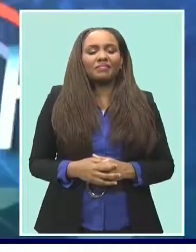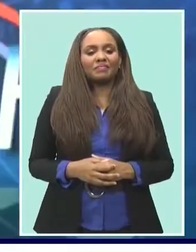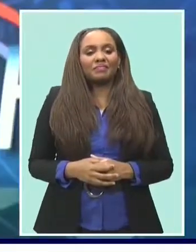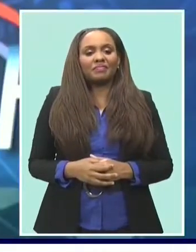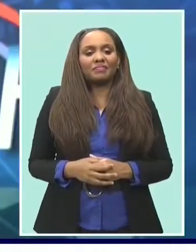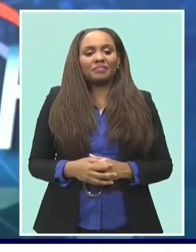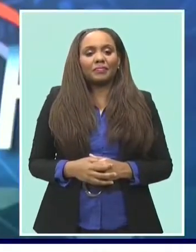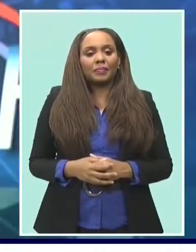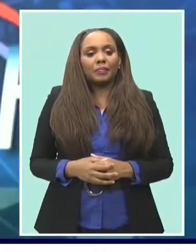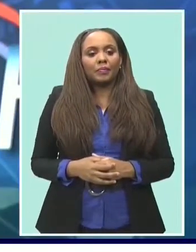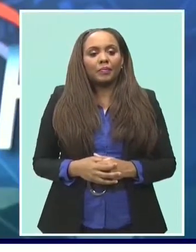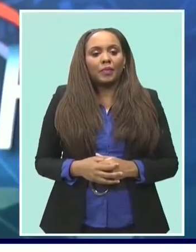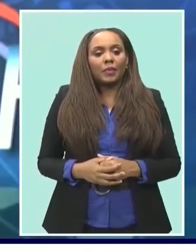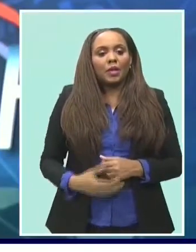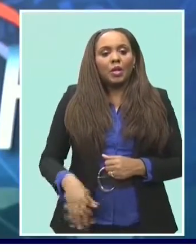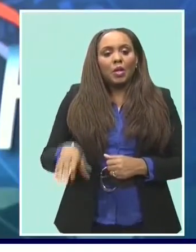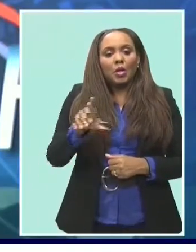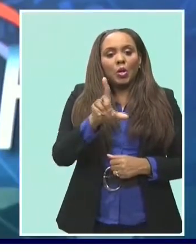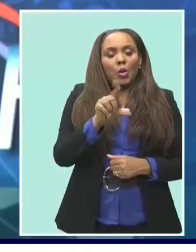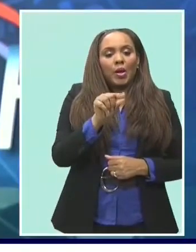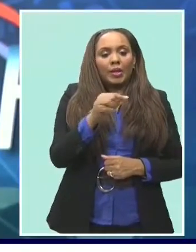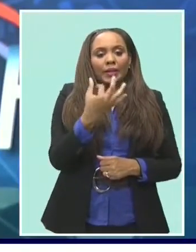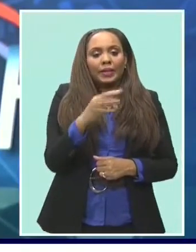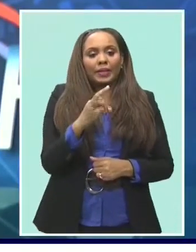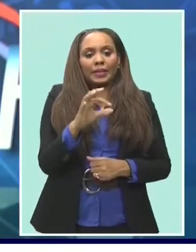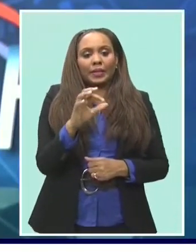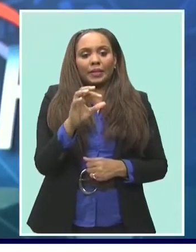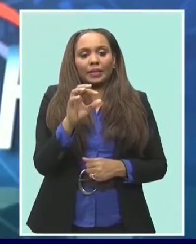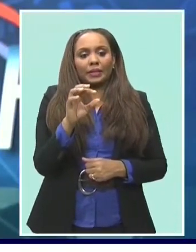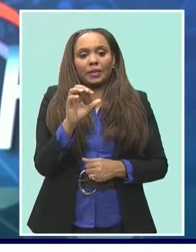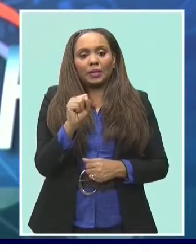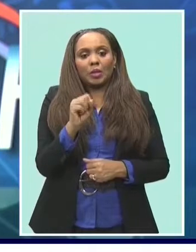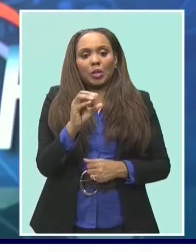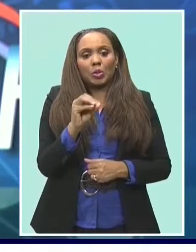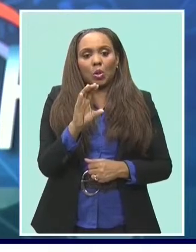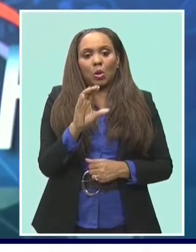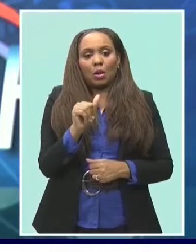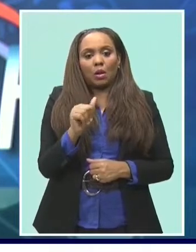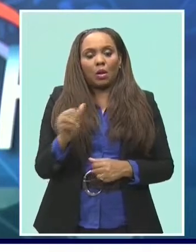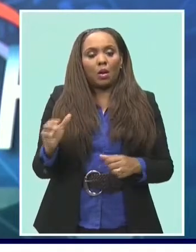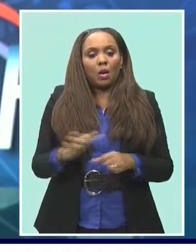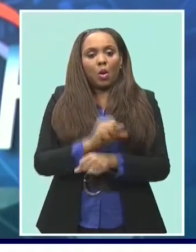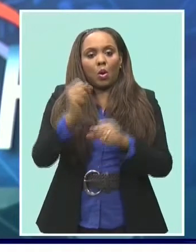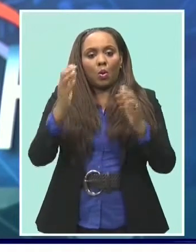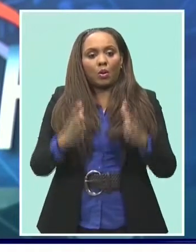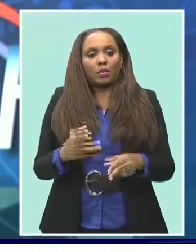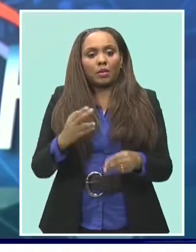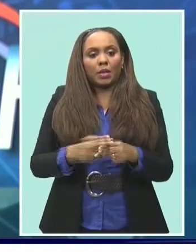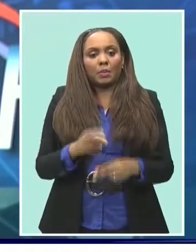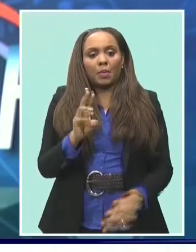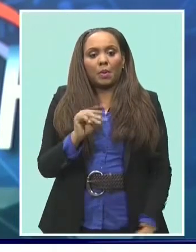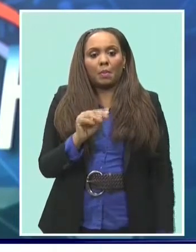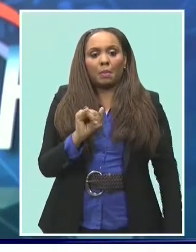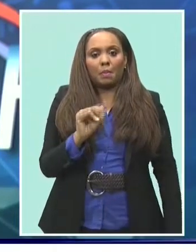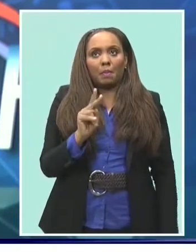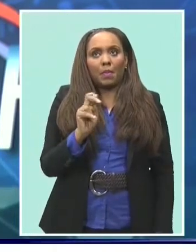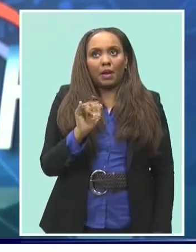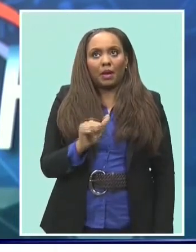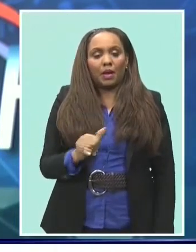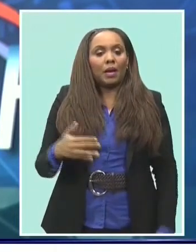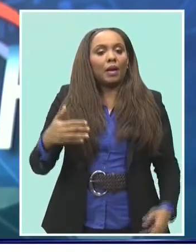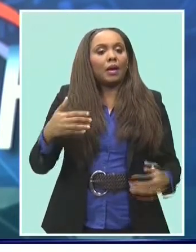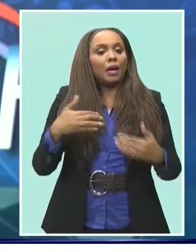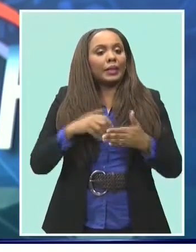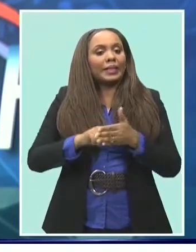Thanks, Rianne. Well, it's been a long time coming, but today, 2019 Soca monarch Mikey received the keys to his brand new